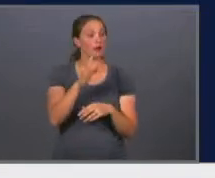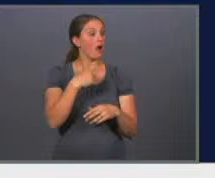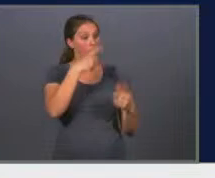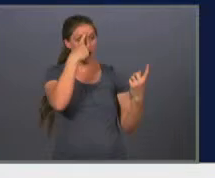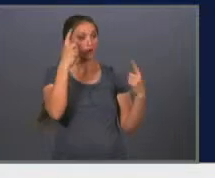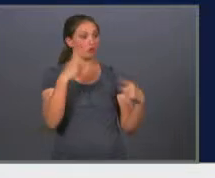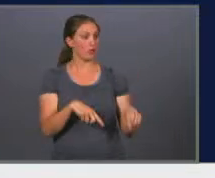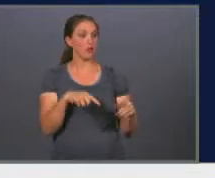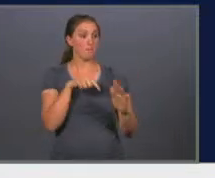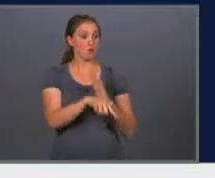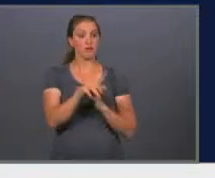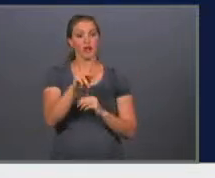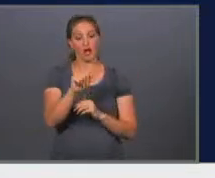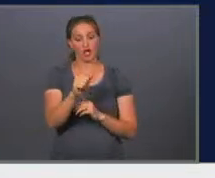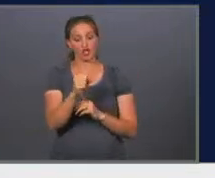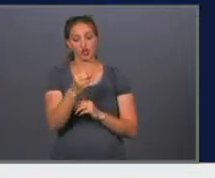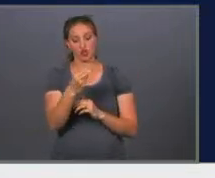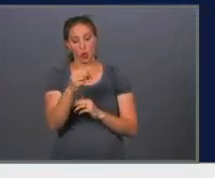of Khashoggi